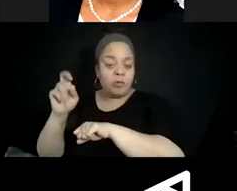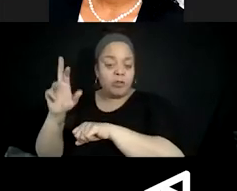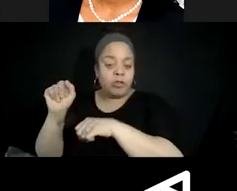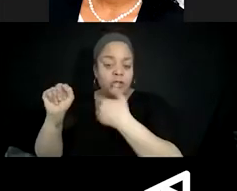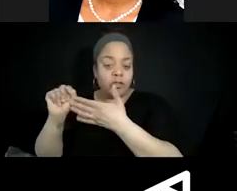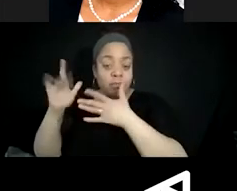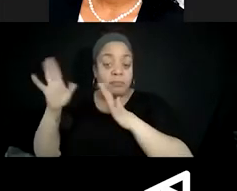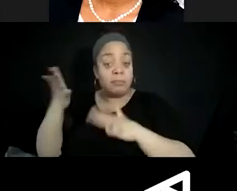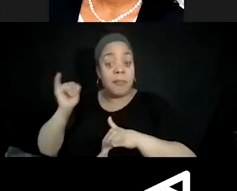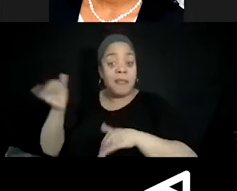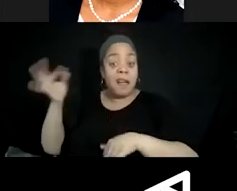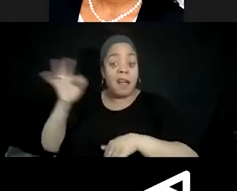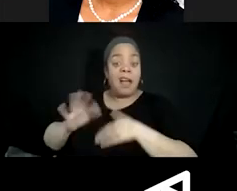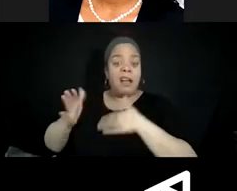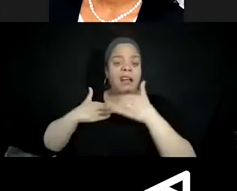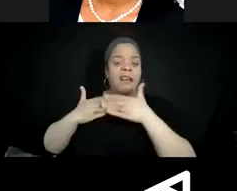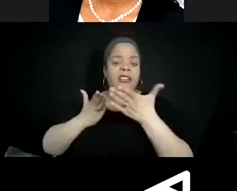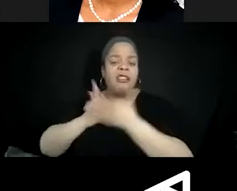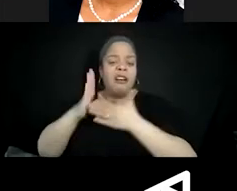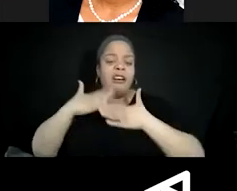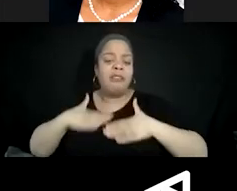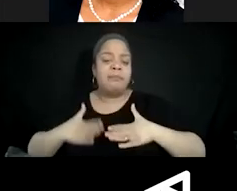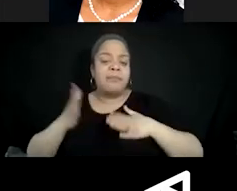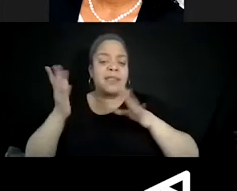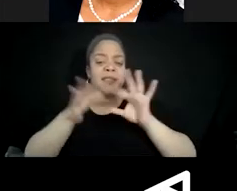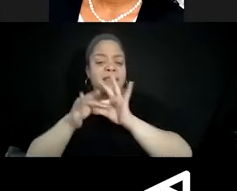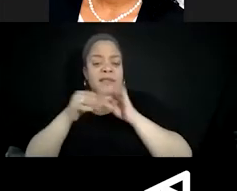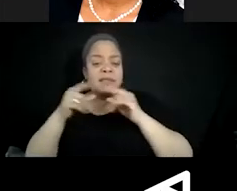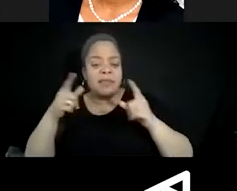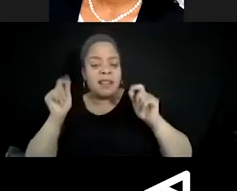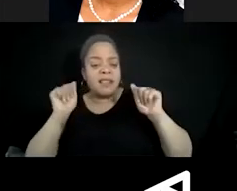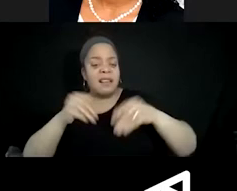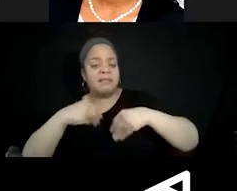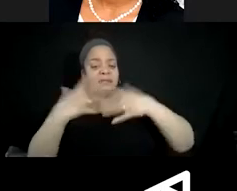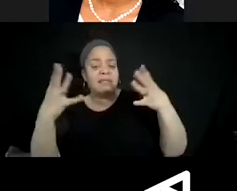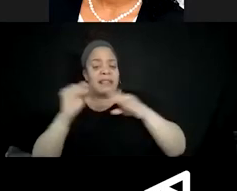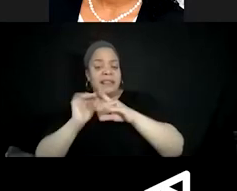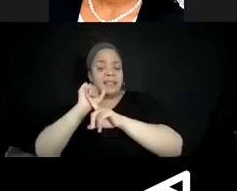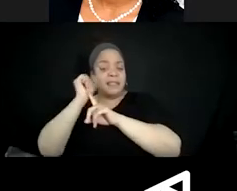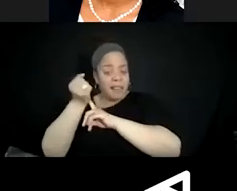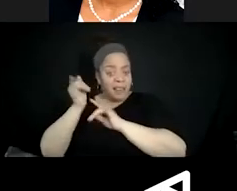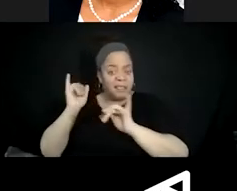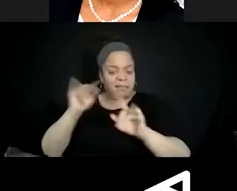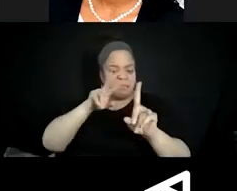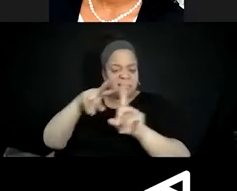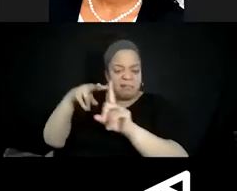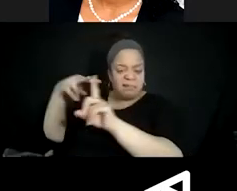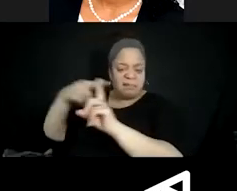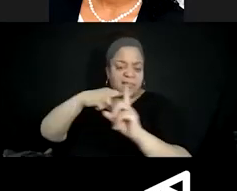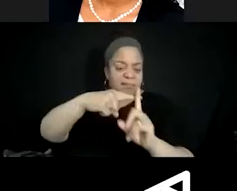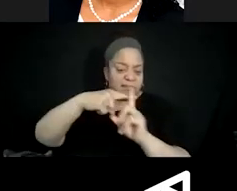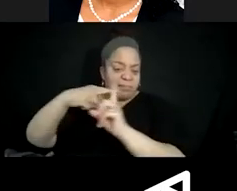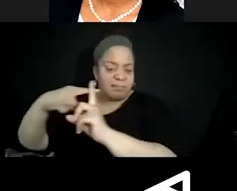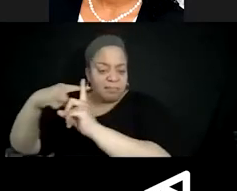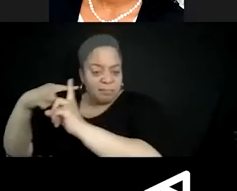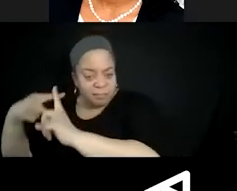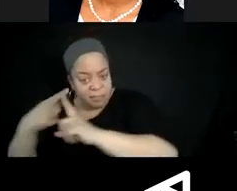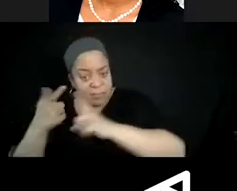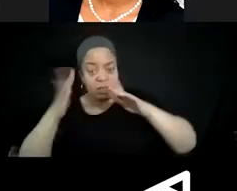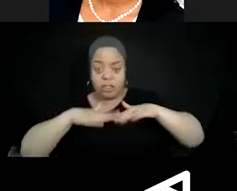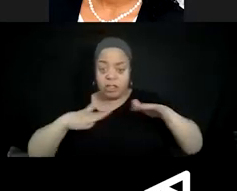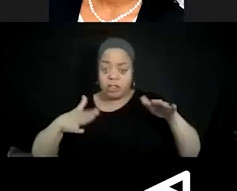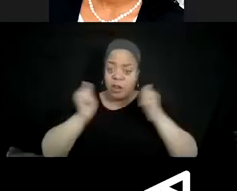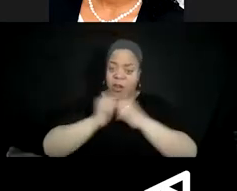afforded. Southern society objectified and viewed Black children as valuable commodities. This would evolve into Jim Crow justice for Black